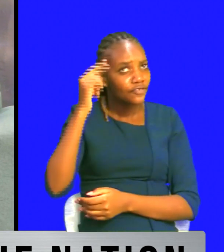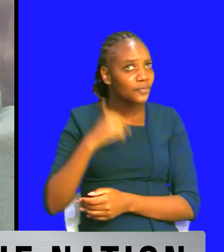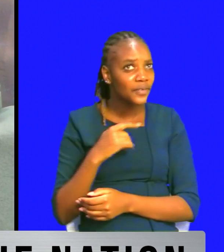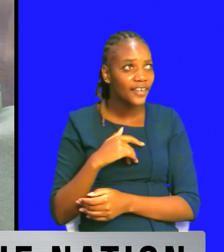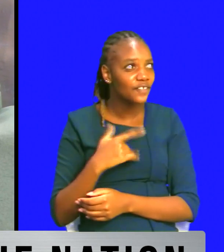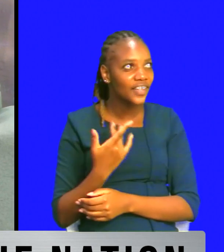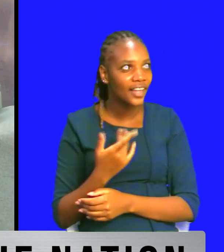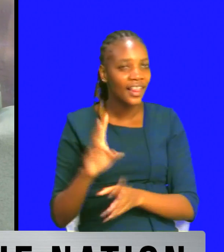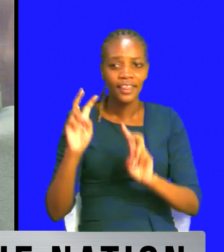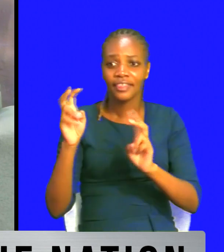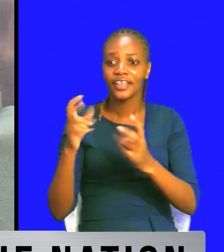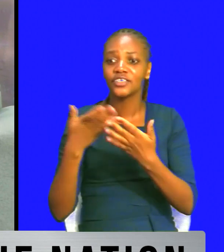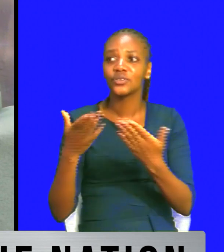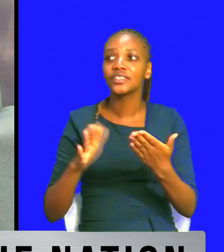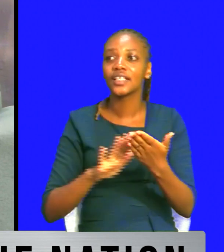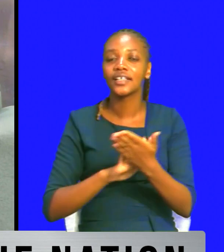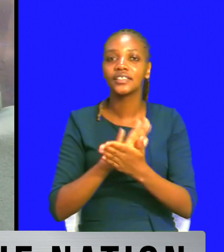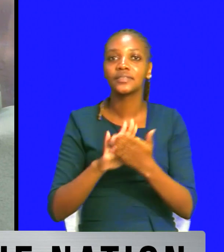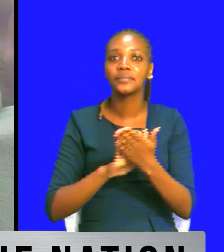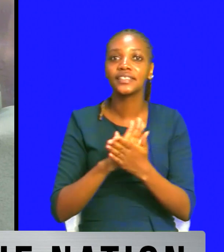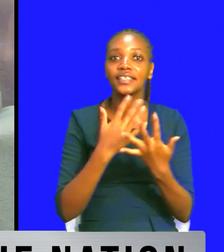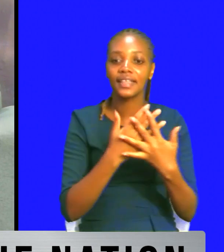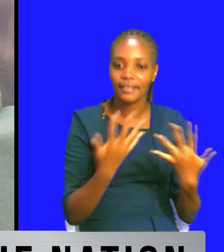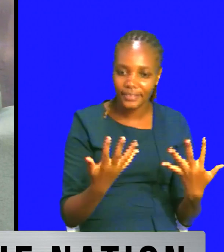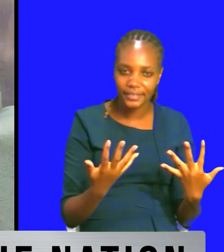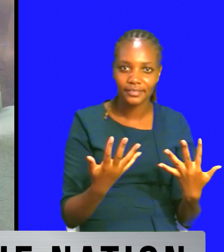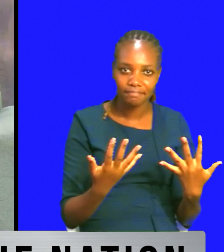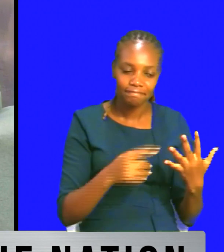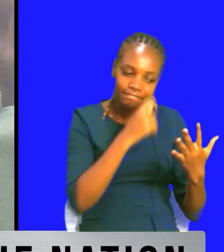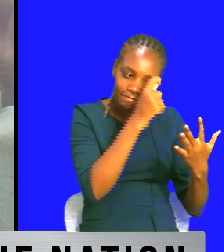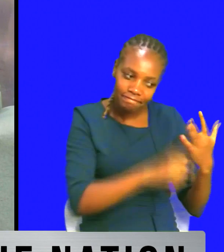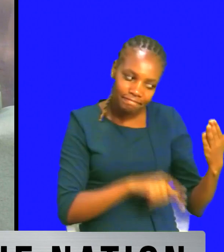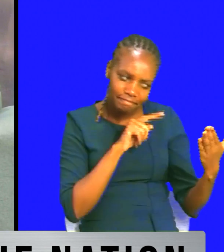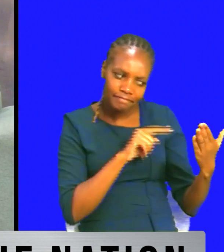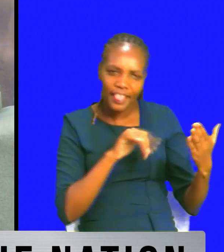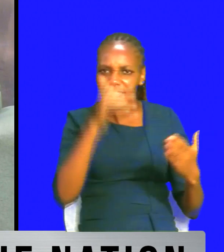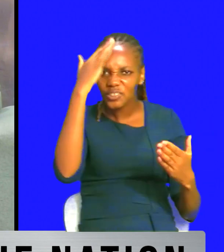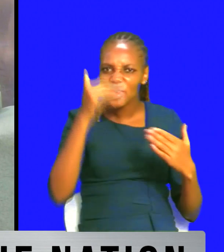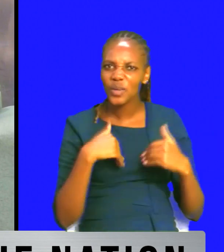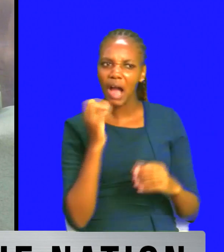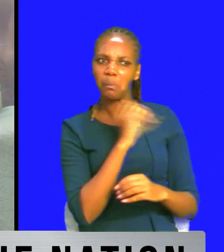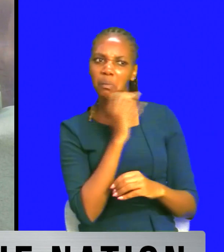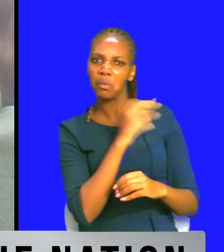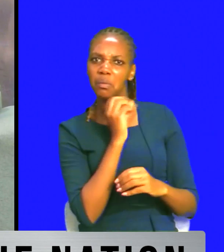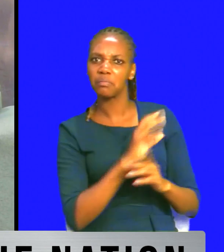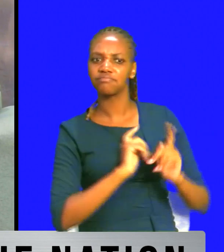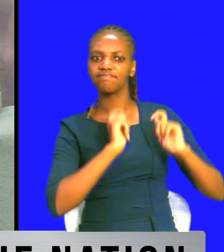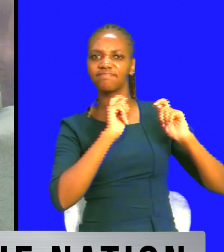the issue here is the basic and essential commodities being taxed. Is that why there's a lot of kelele from your side, Elizabeth?